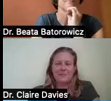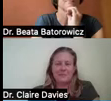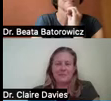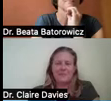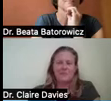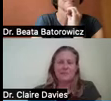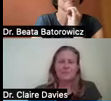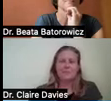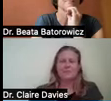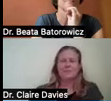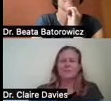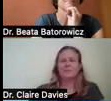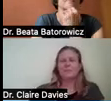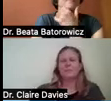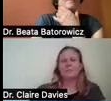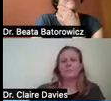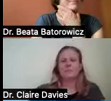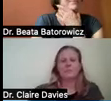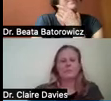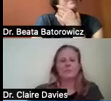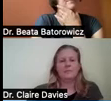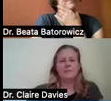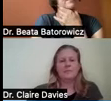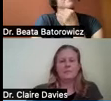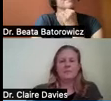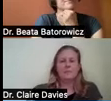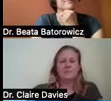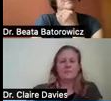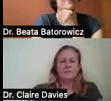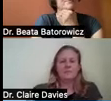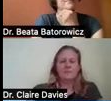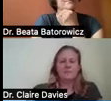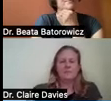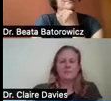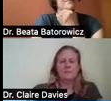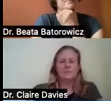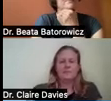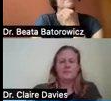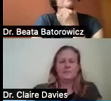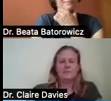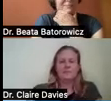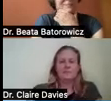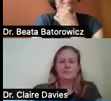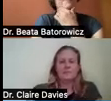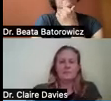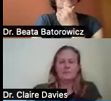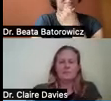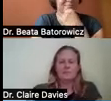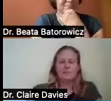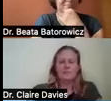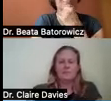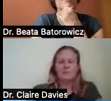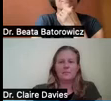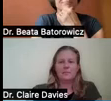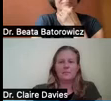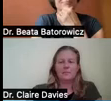them. So that's a really big one. And then also just with interdisciplinary collaboration, that's really important. I found